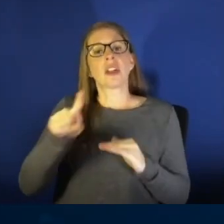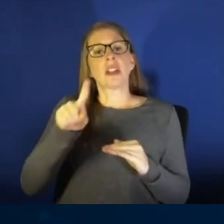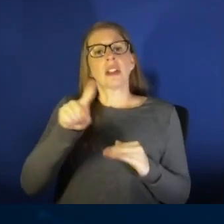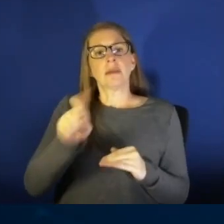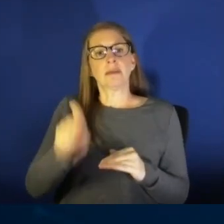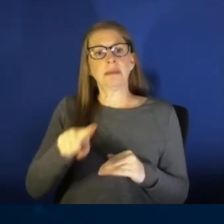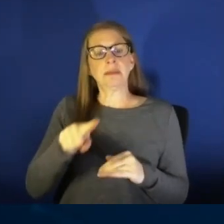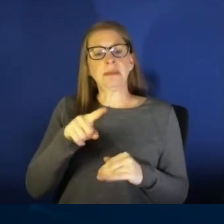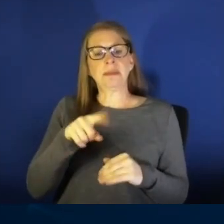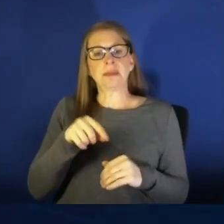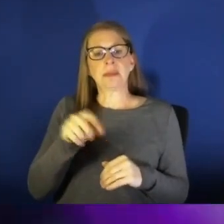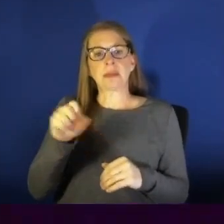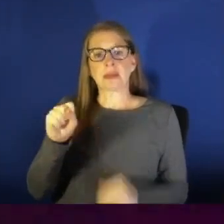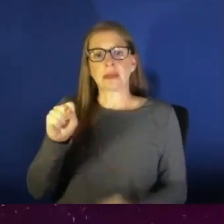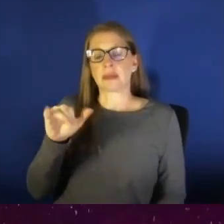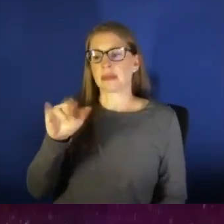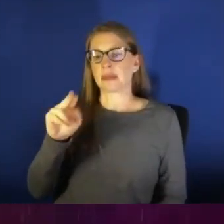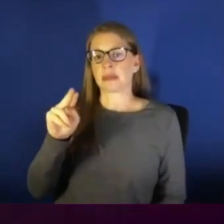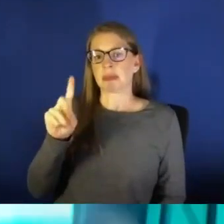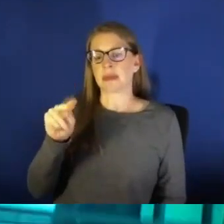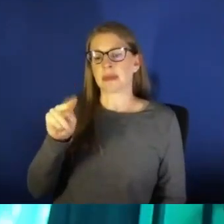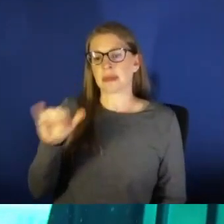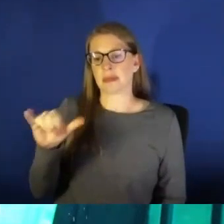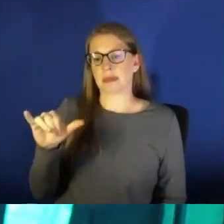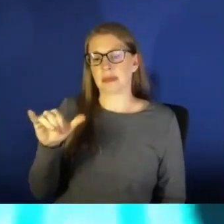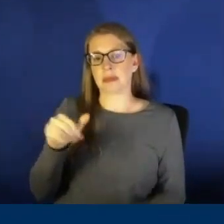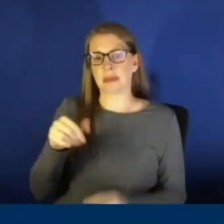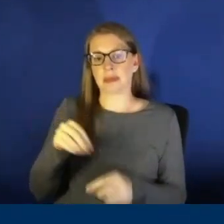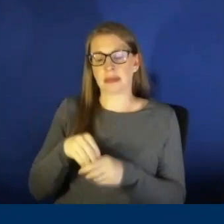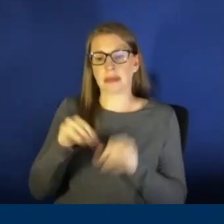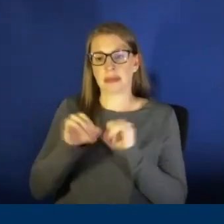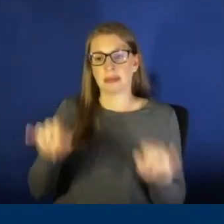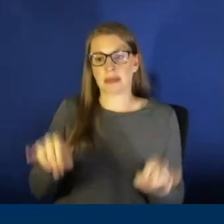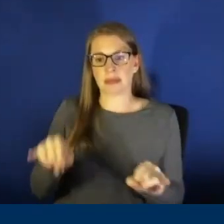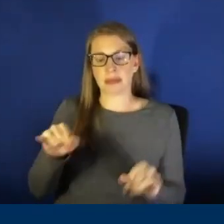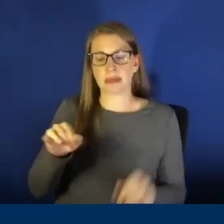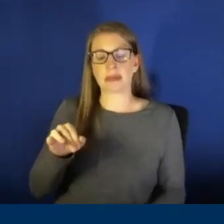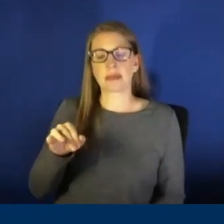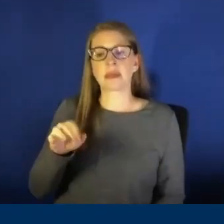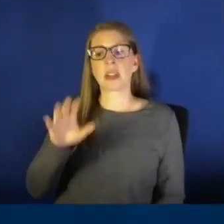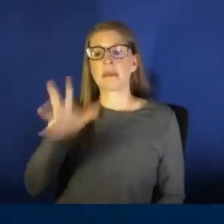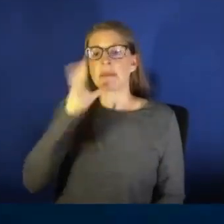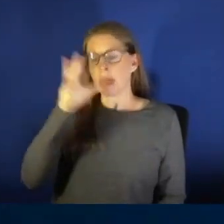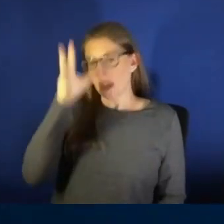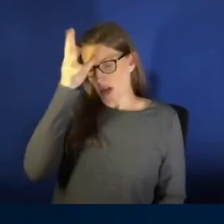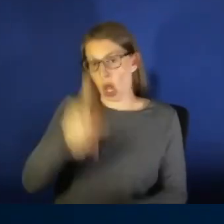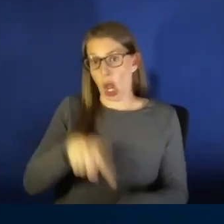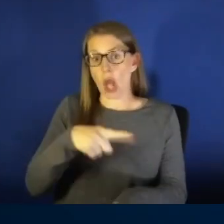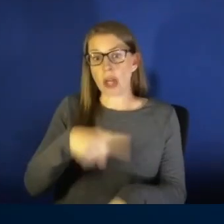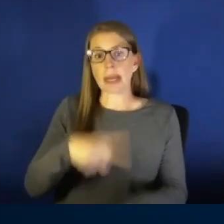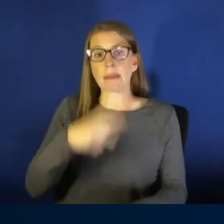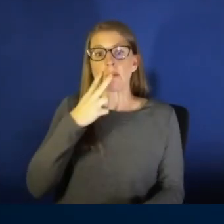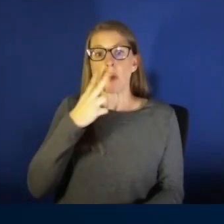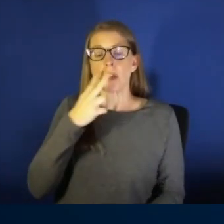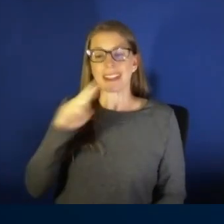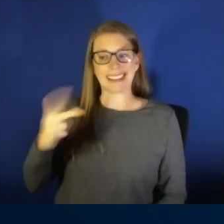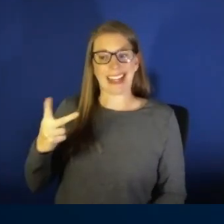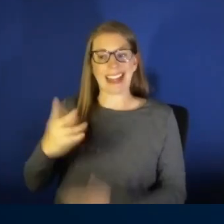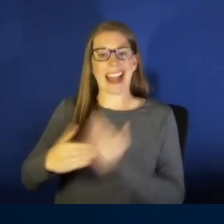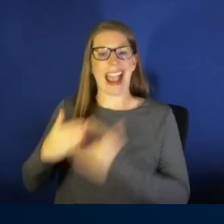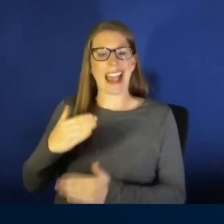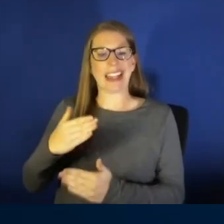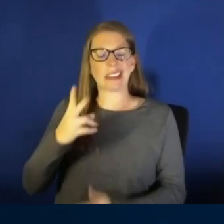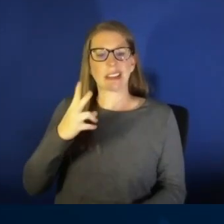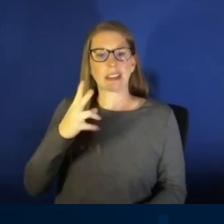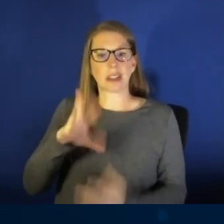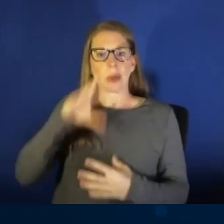from Cindy in Independence. If your parents were longtime smokers in your house, here's that secondhand smoking question.